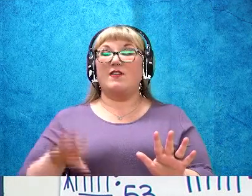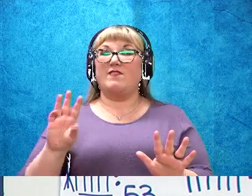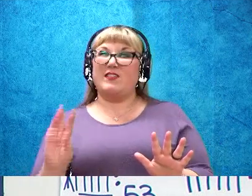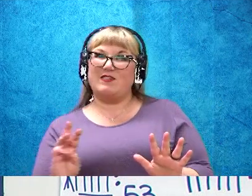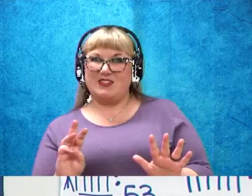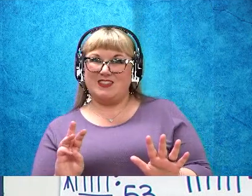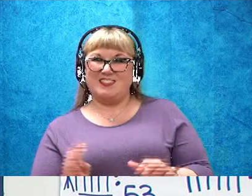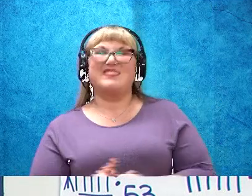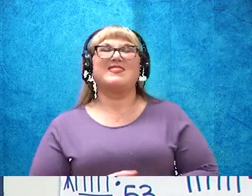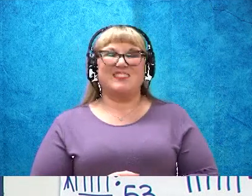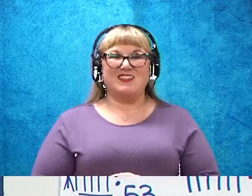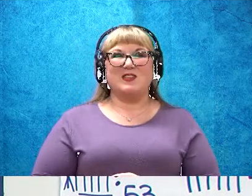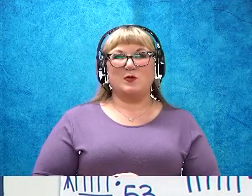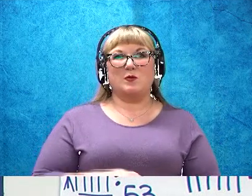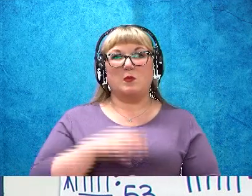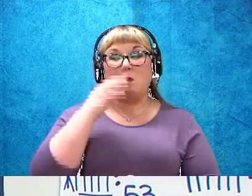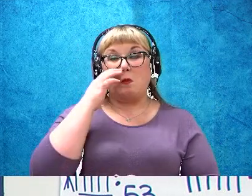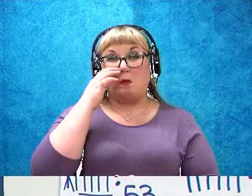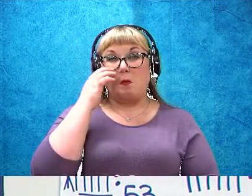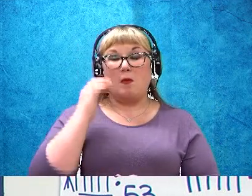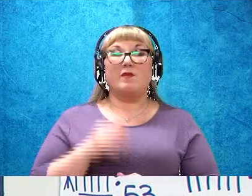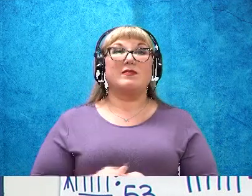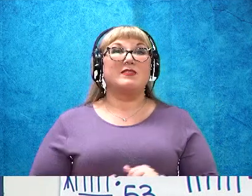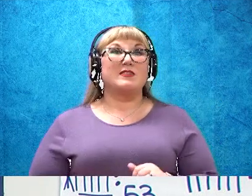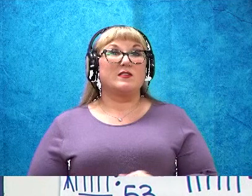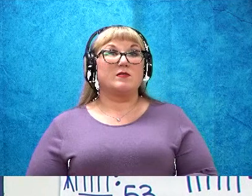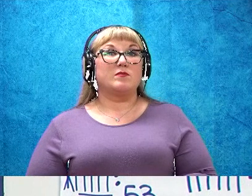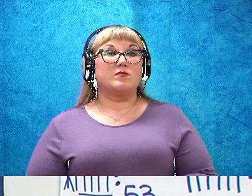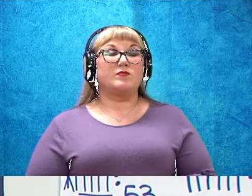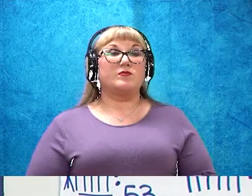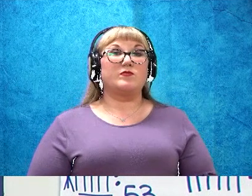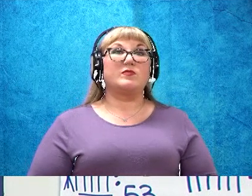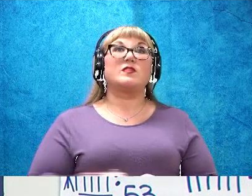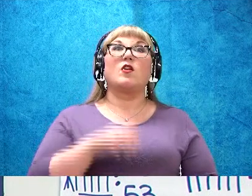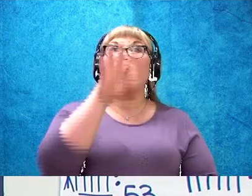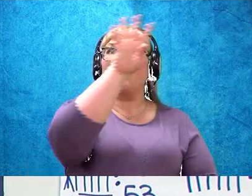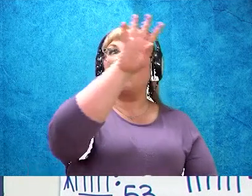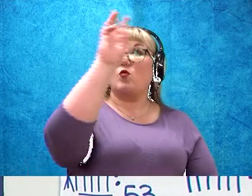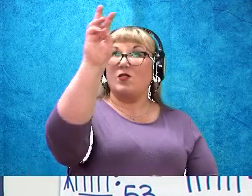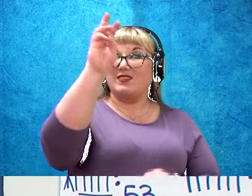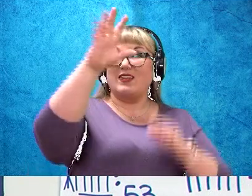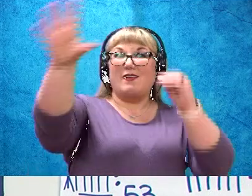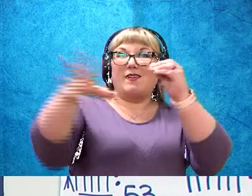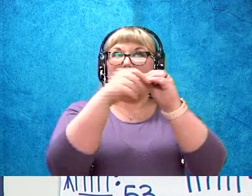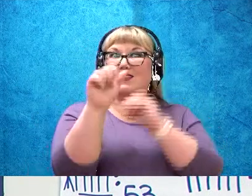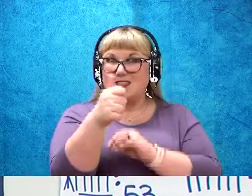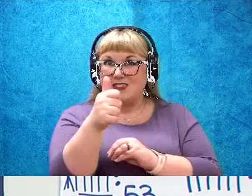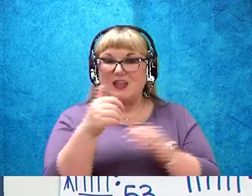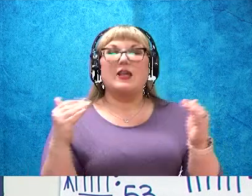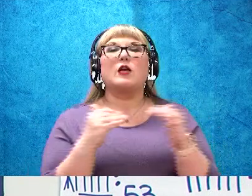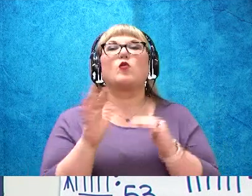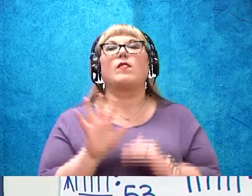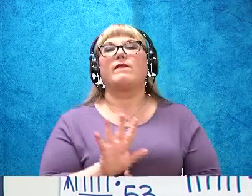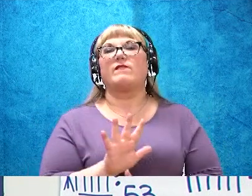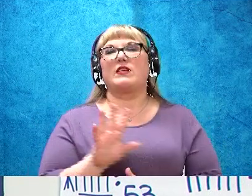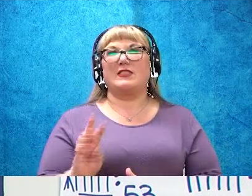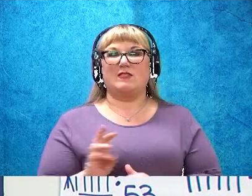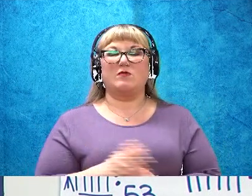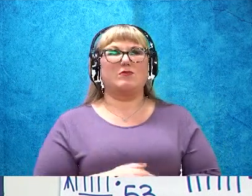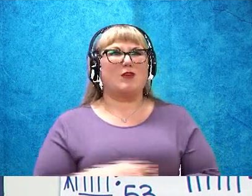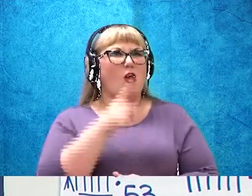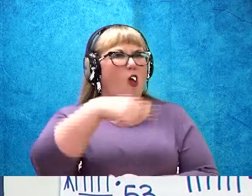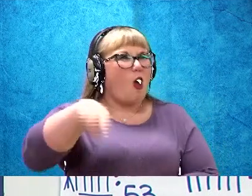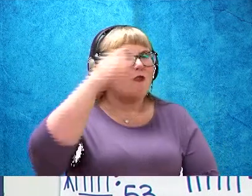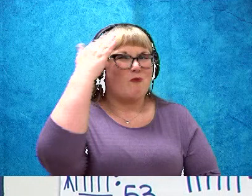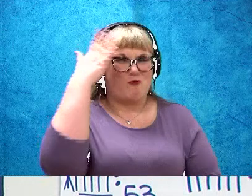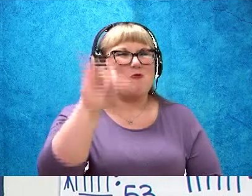to 56. 10 more than 46 is 56. I bet all y'all